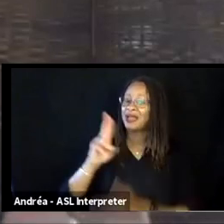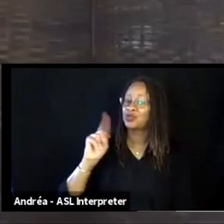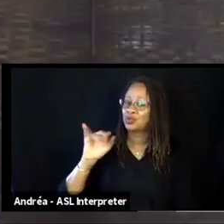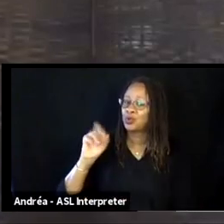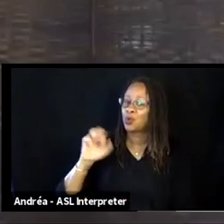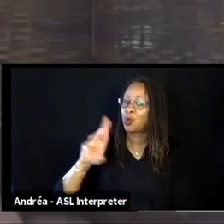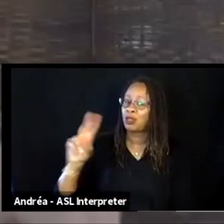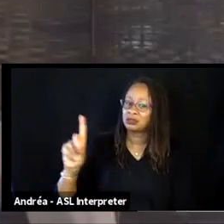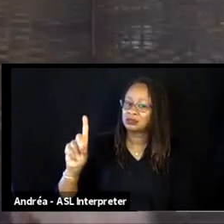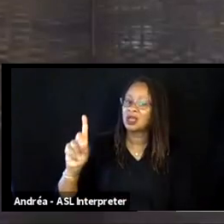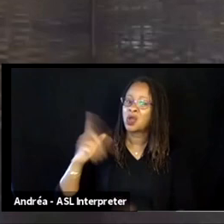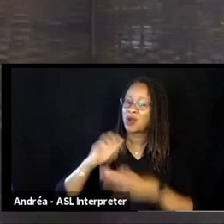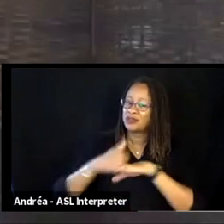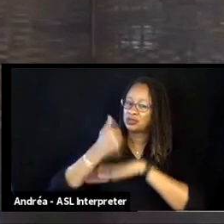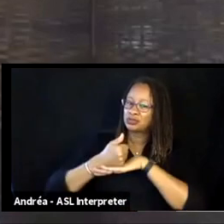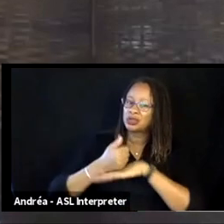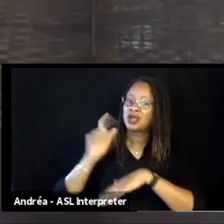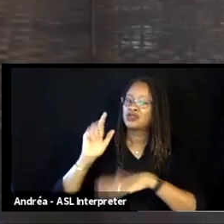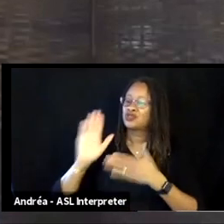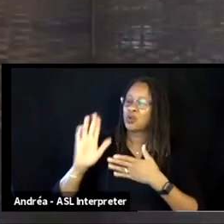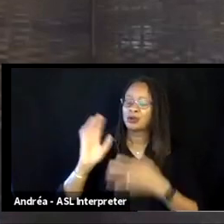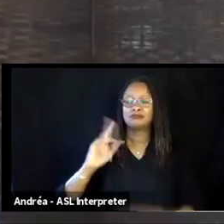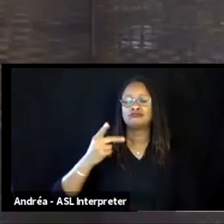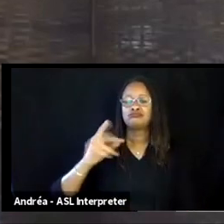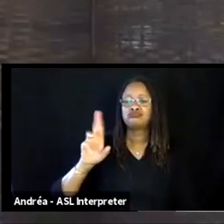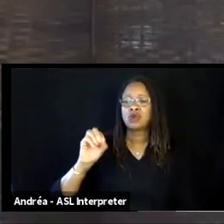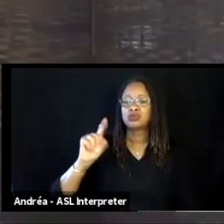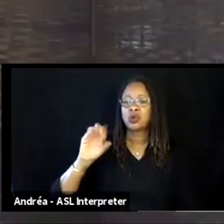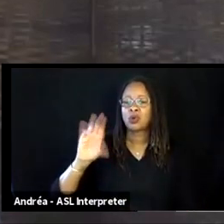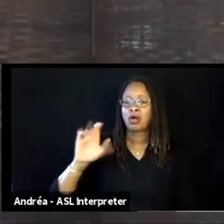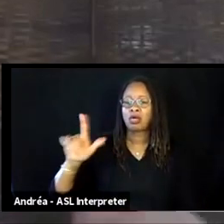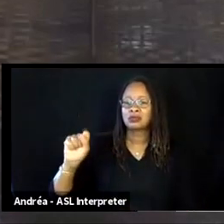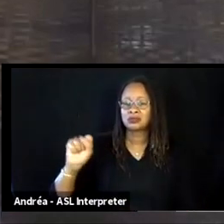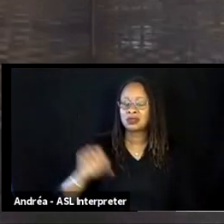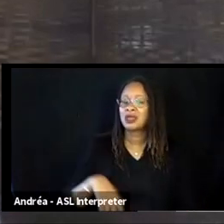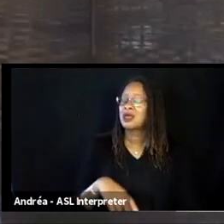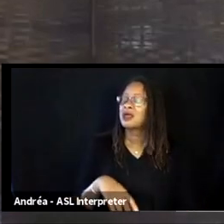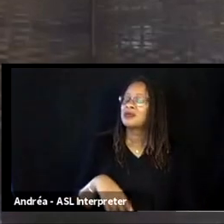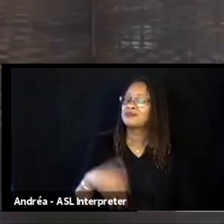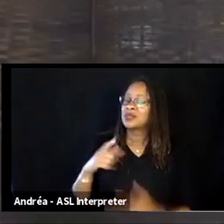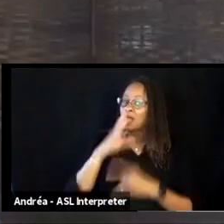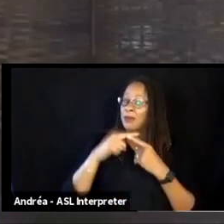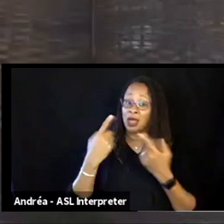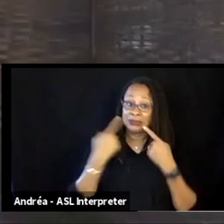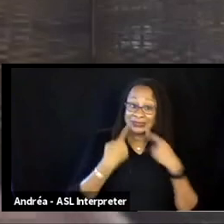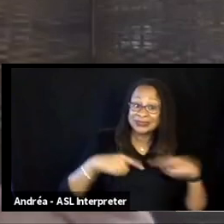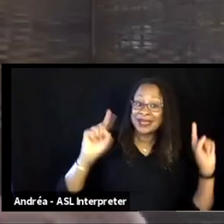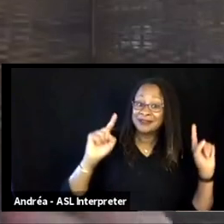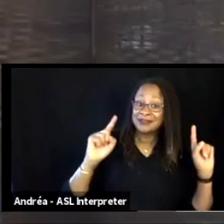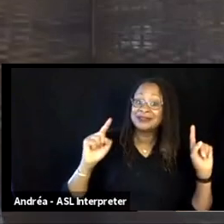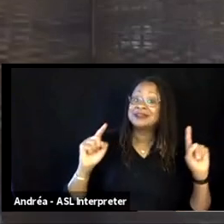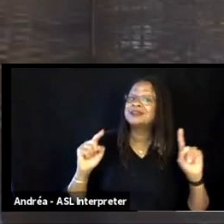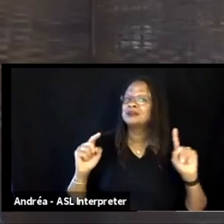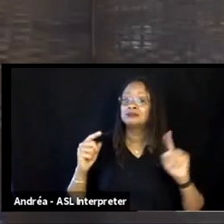you've instituted, your protocols, mm-hmm. and can you talk about what has worked mm-hmm. for you? And if